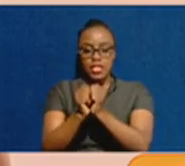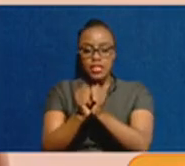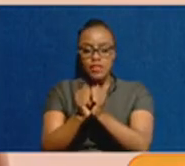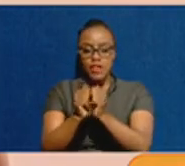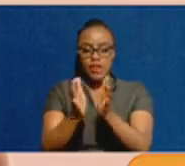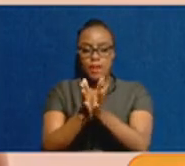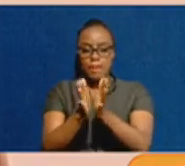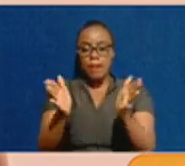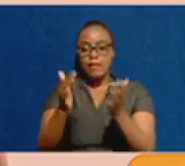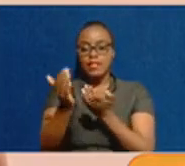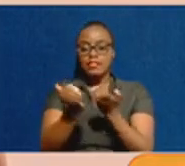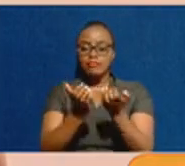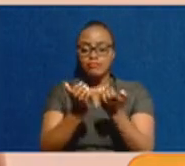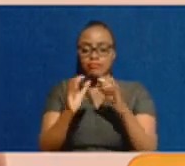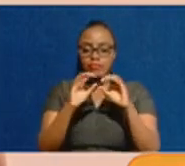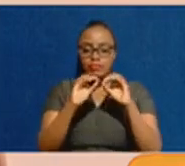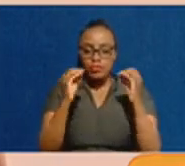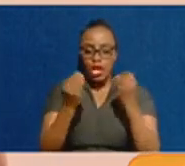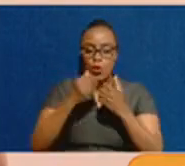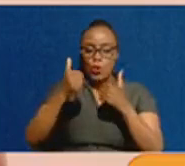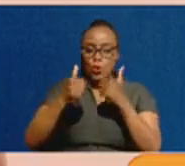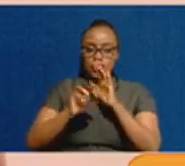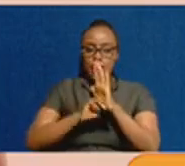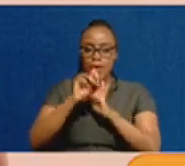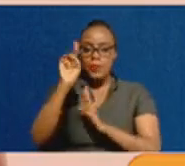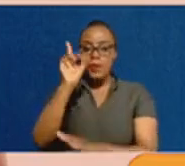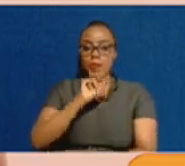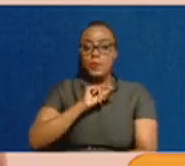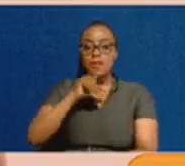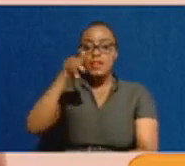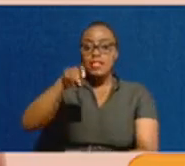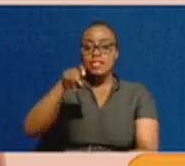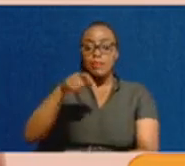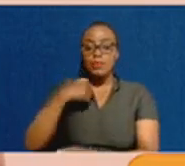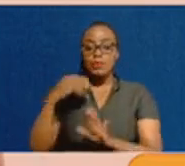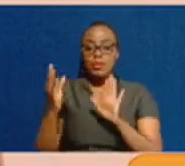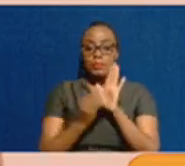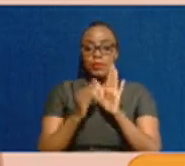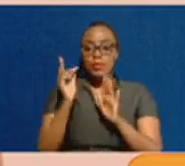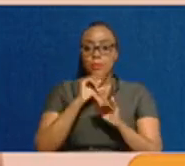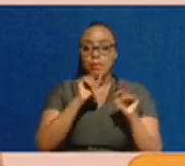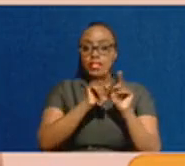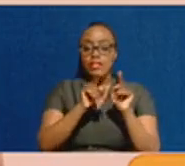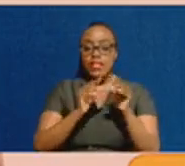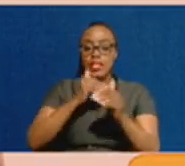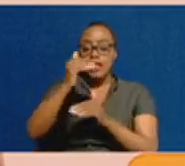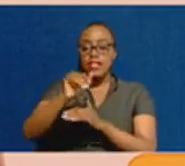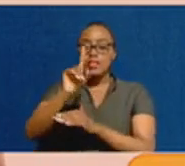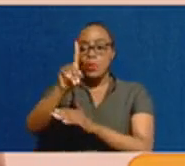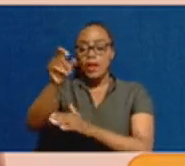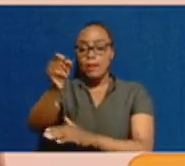public enterprises that are mature should be listed in the next 12 months.